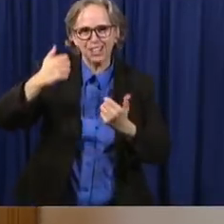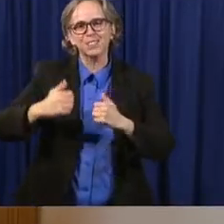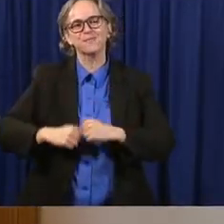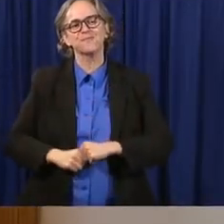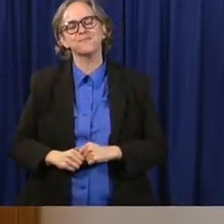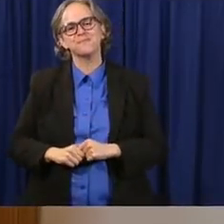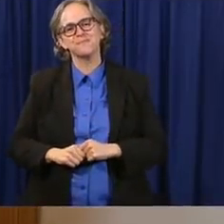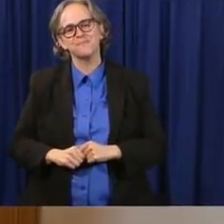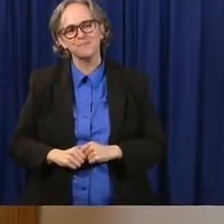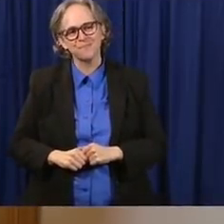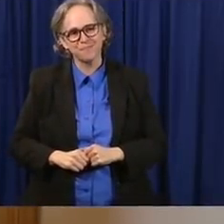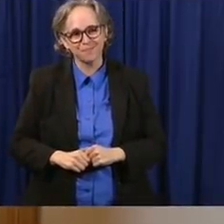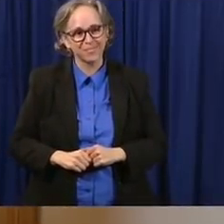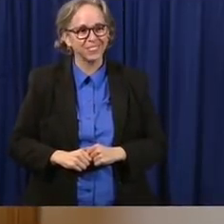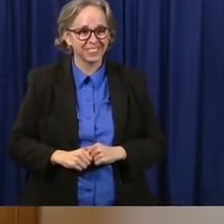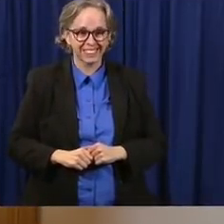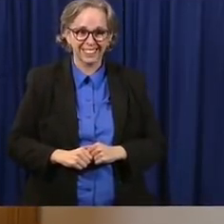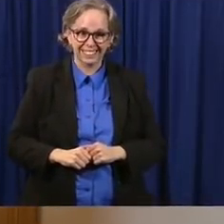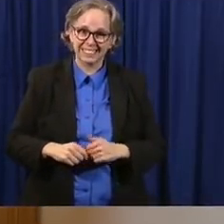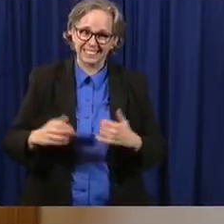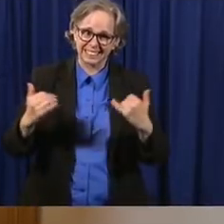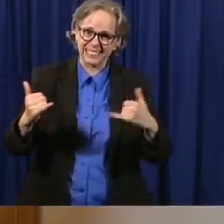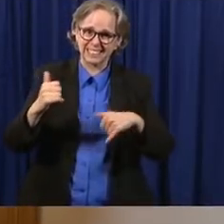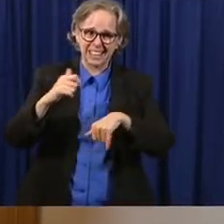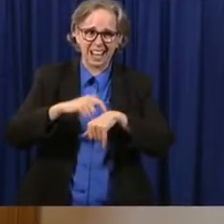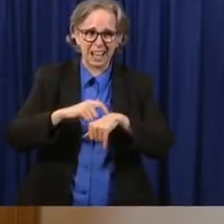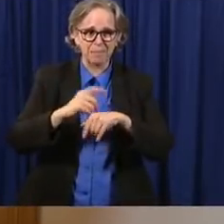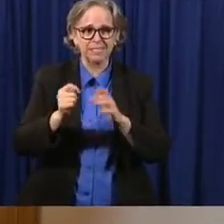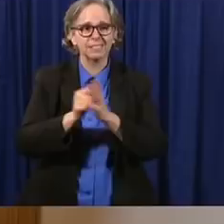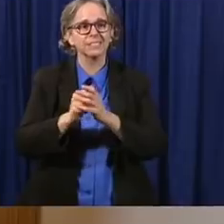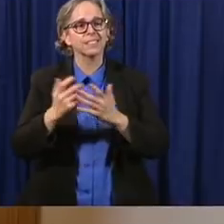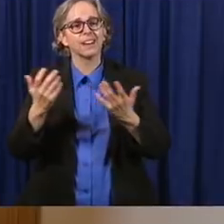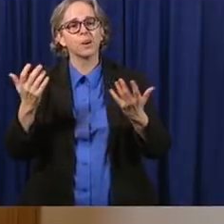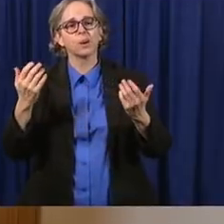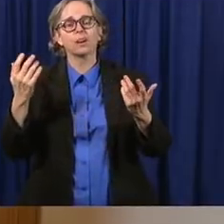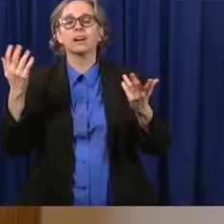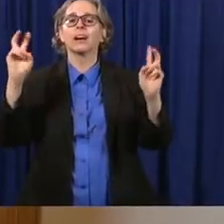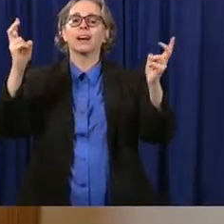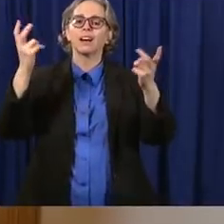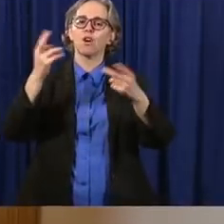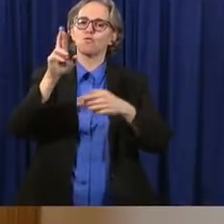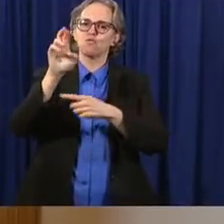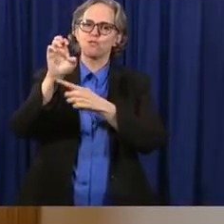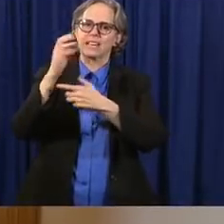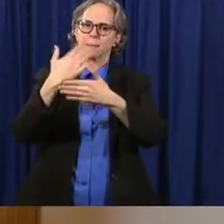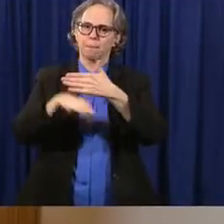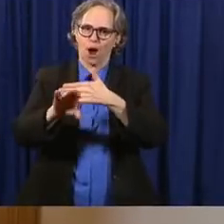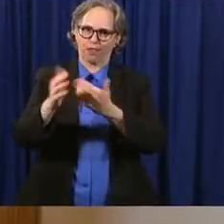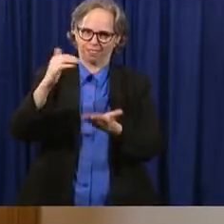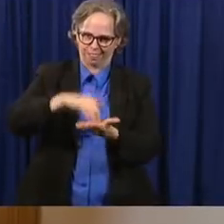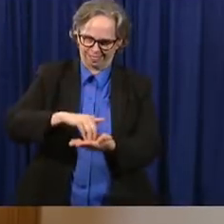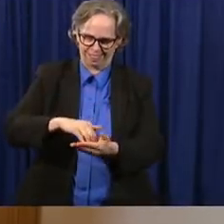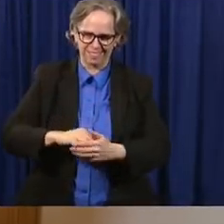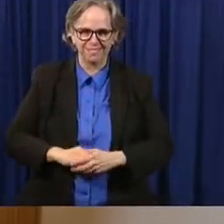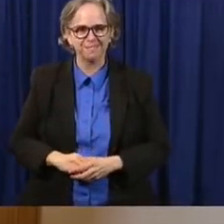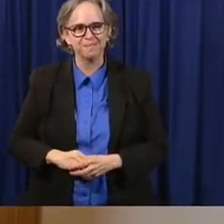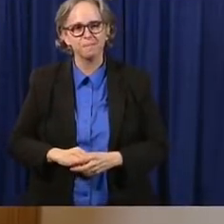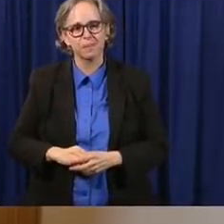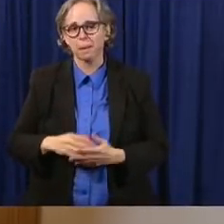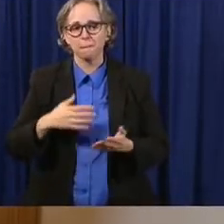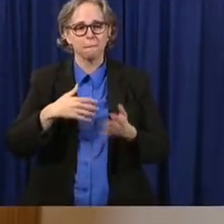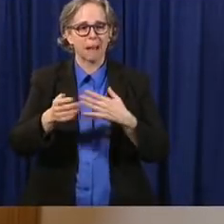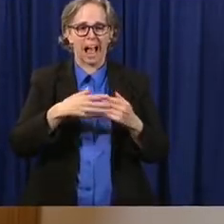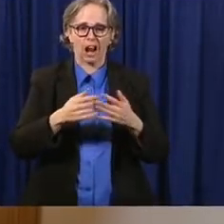This is the time of the year when we celebrate rebirth, no matter what our faith. And it is a time